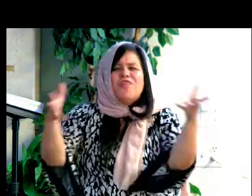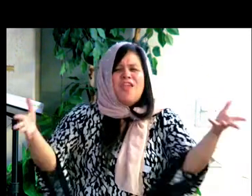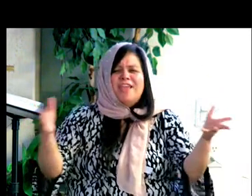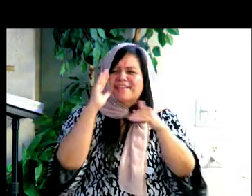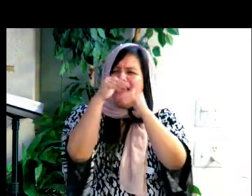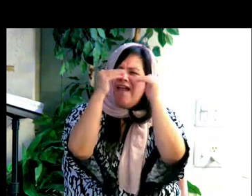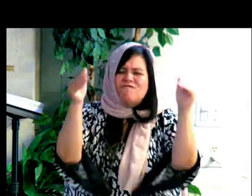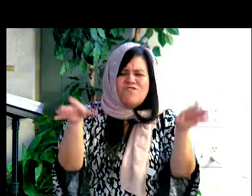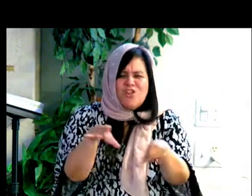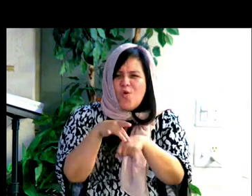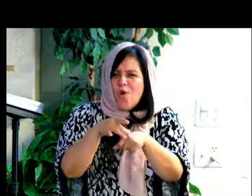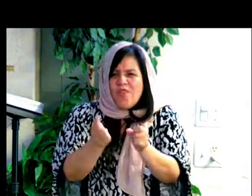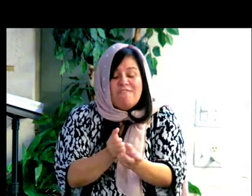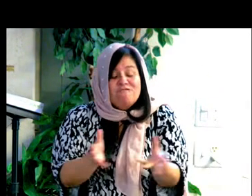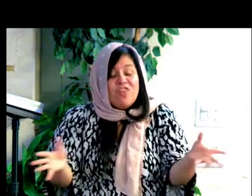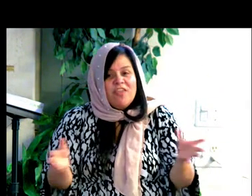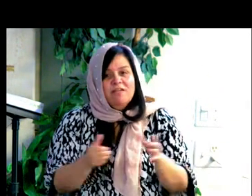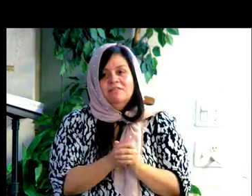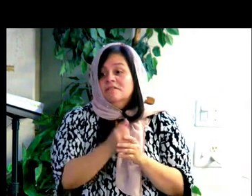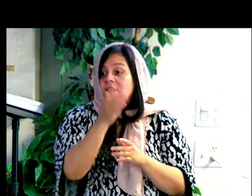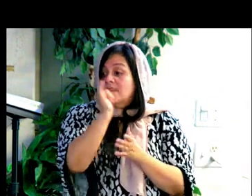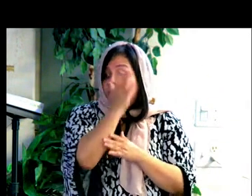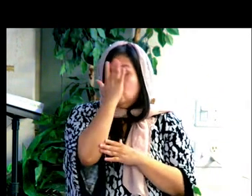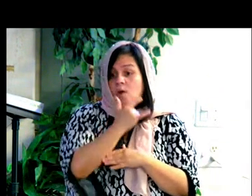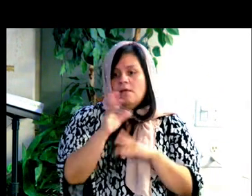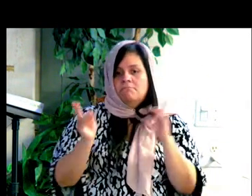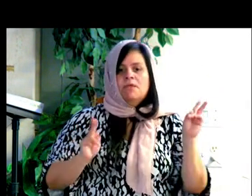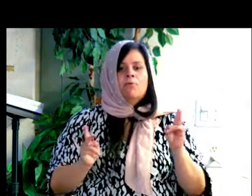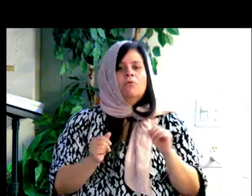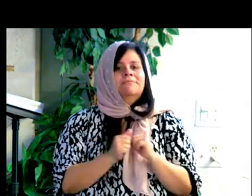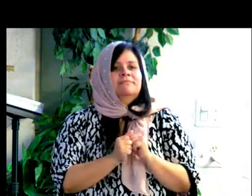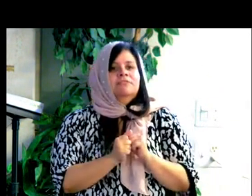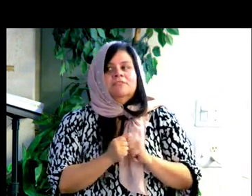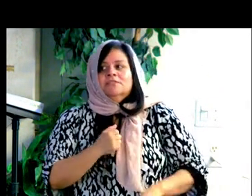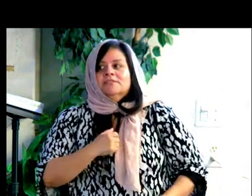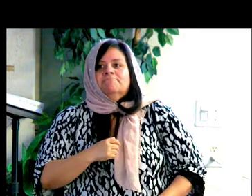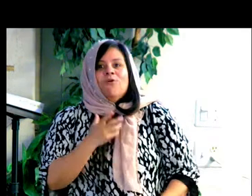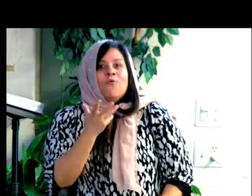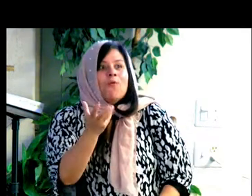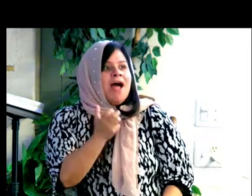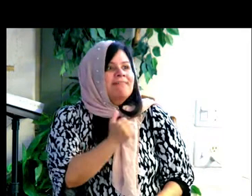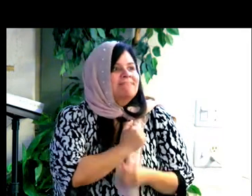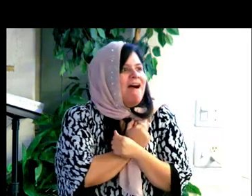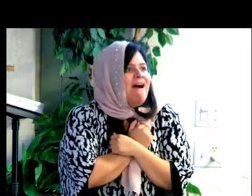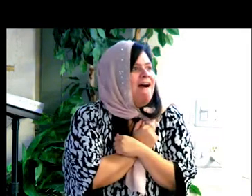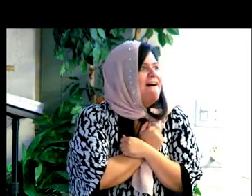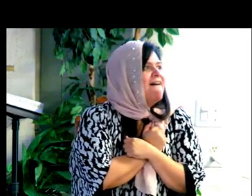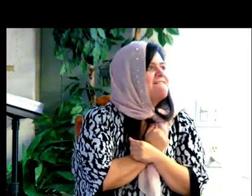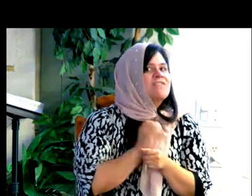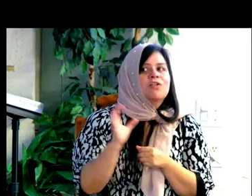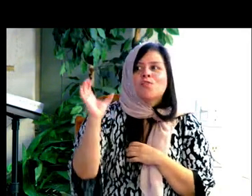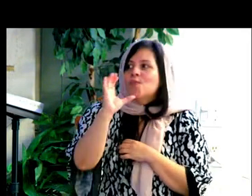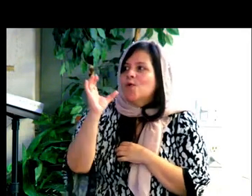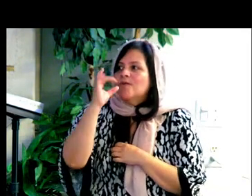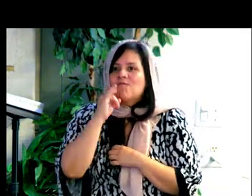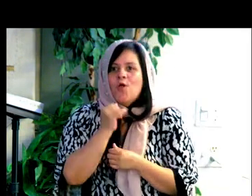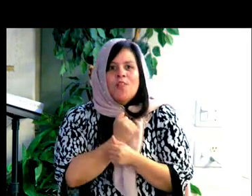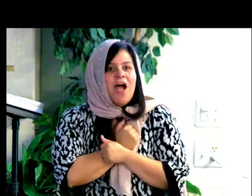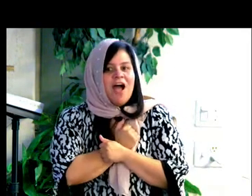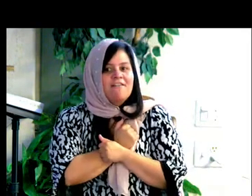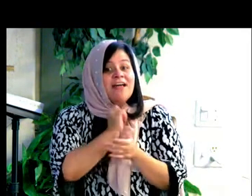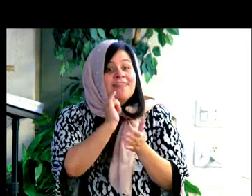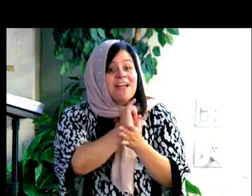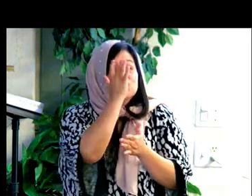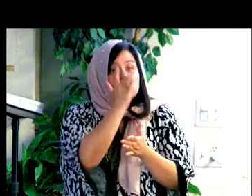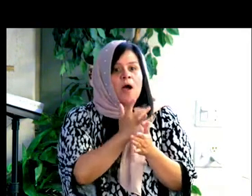queremos dar amor. And this is why money and material things